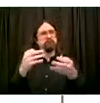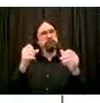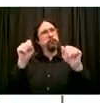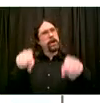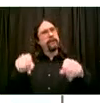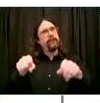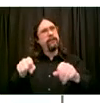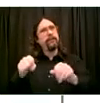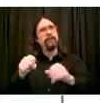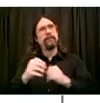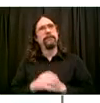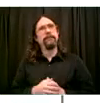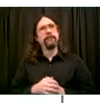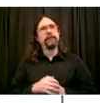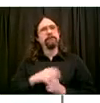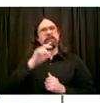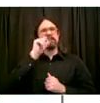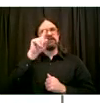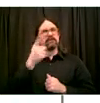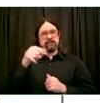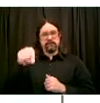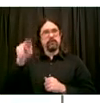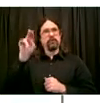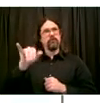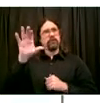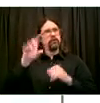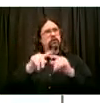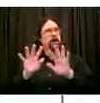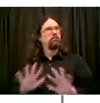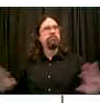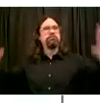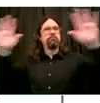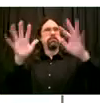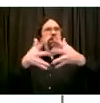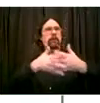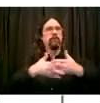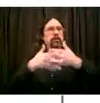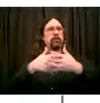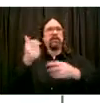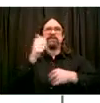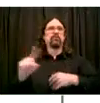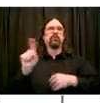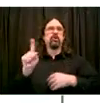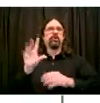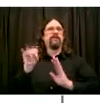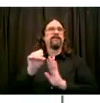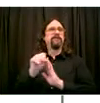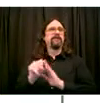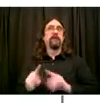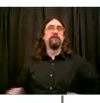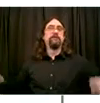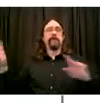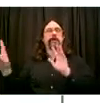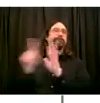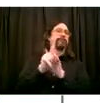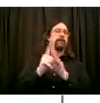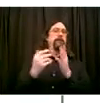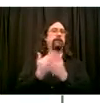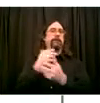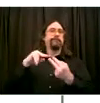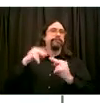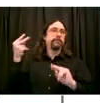Dr. Varma has made, which is that that piece of information, although it's very important for us to do the